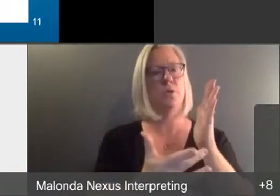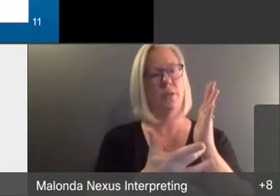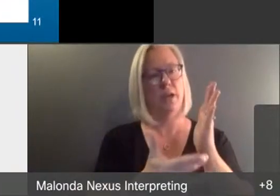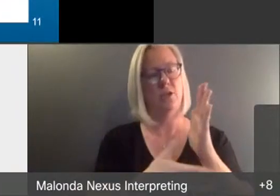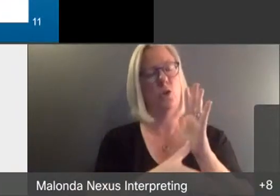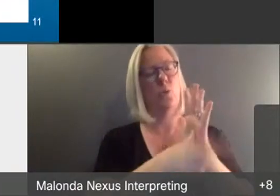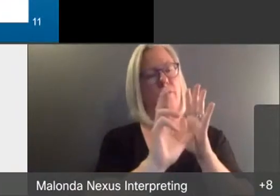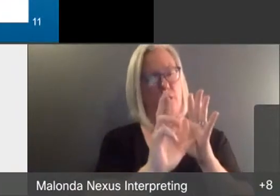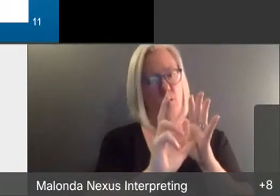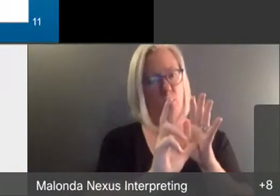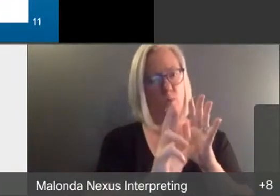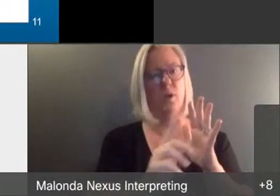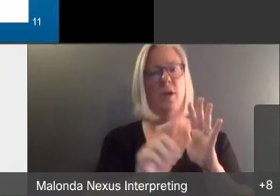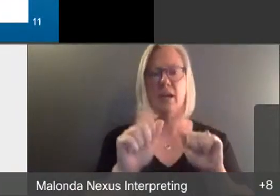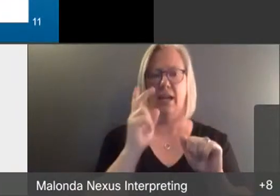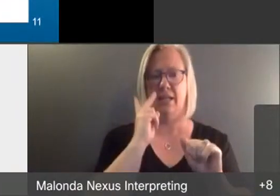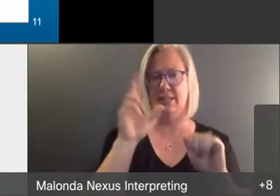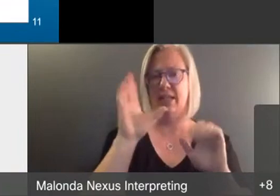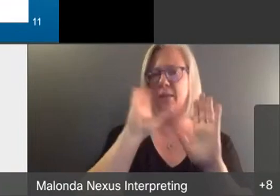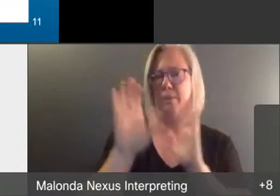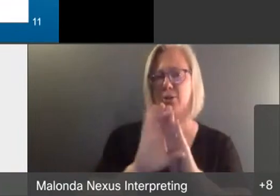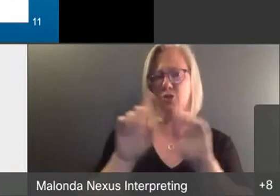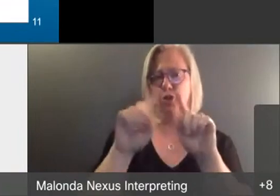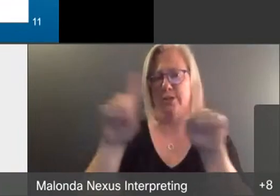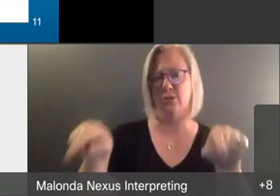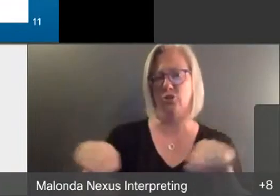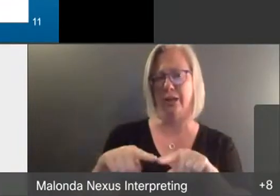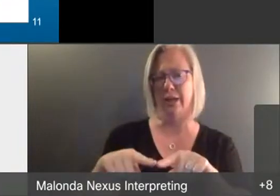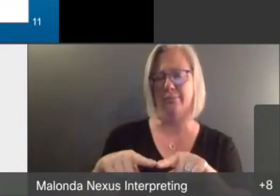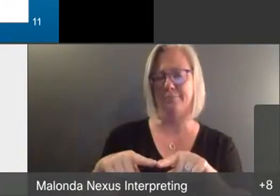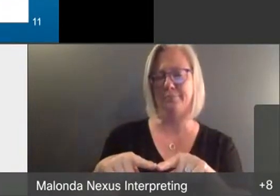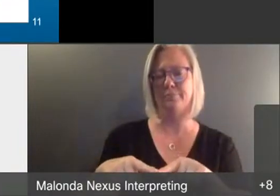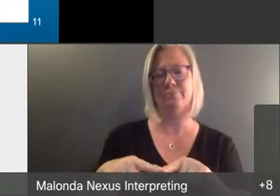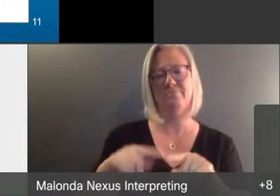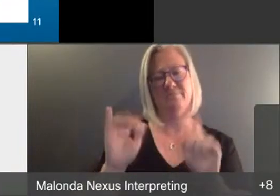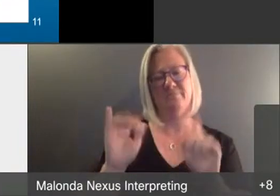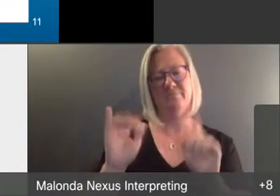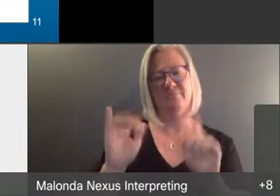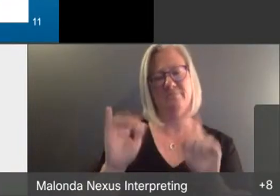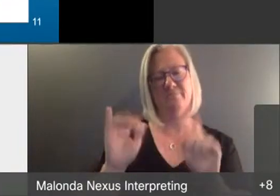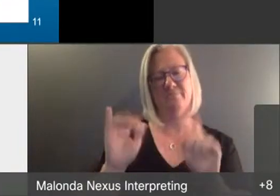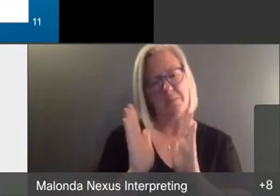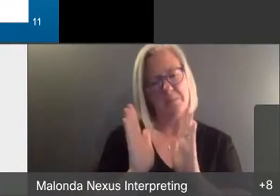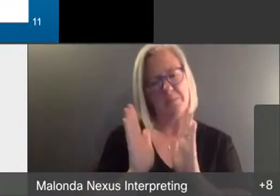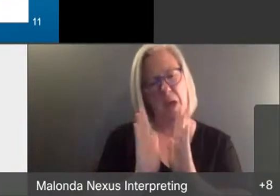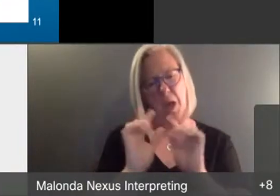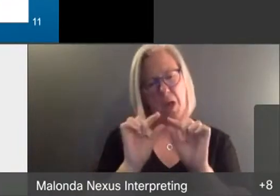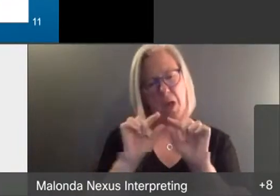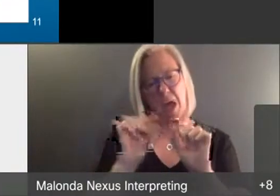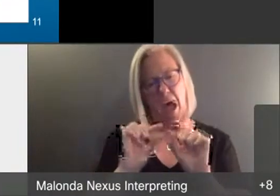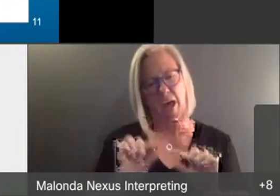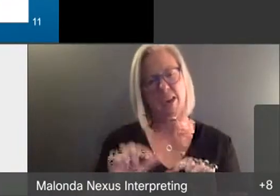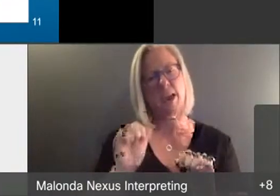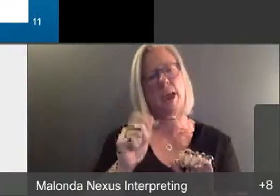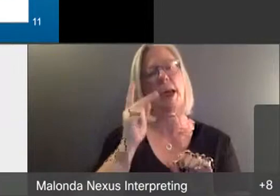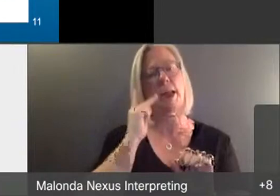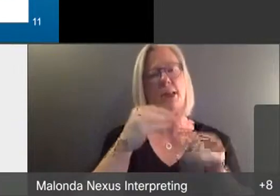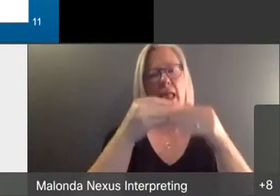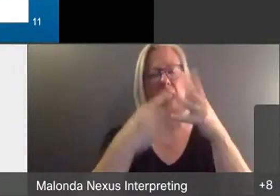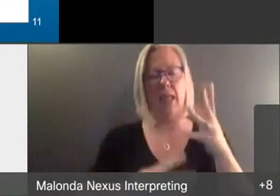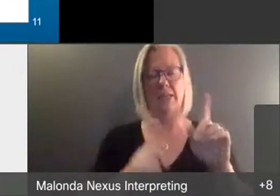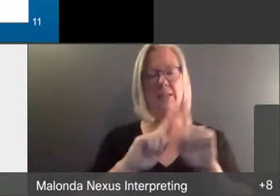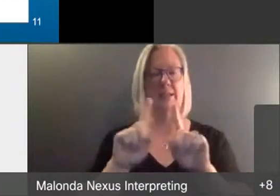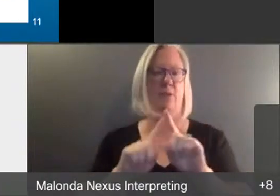generated. This image that you can see on the screen behind you, it's pretty tiny text, but you can see there's quite a list there of different reports that are